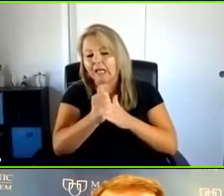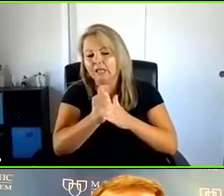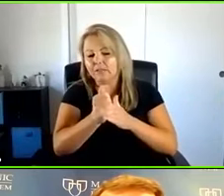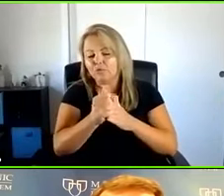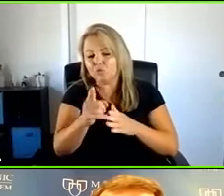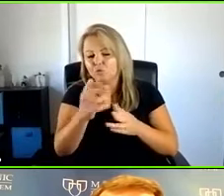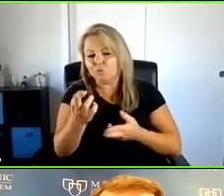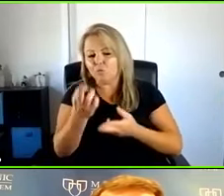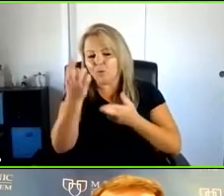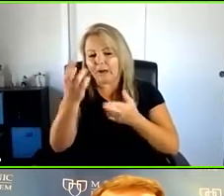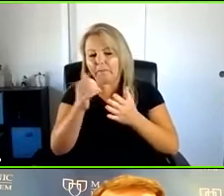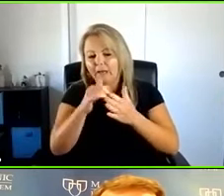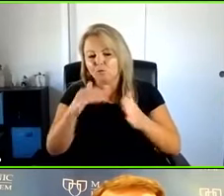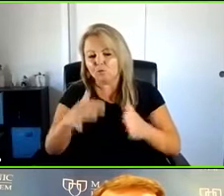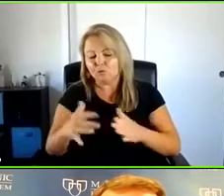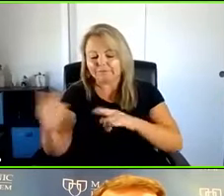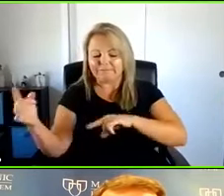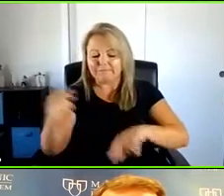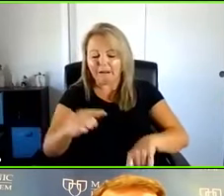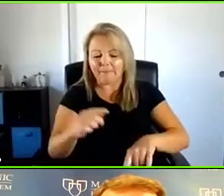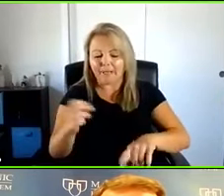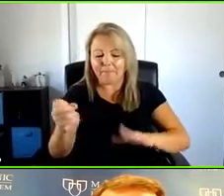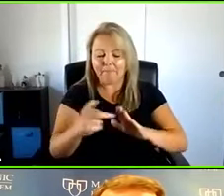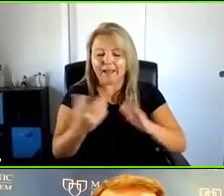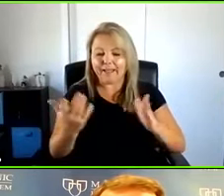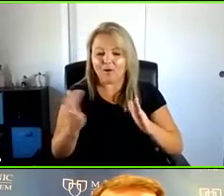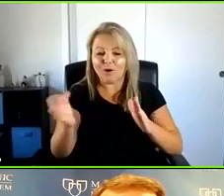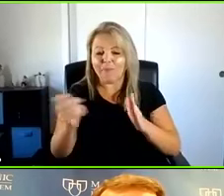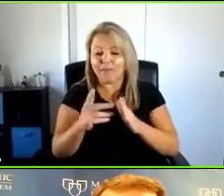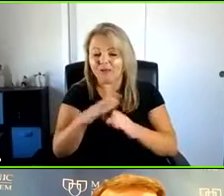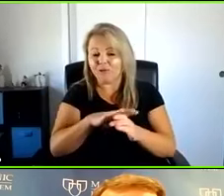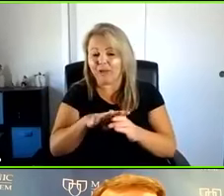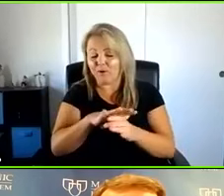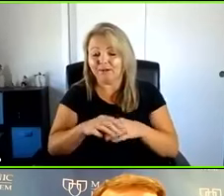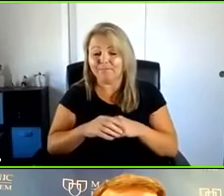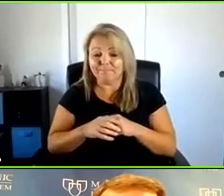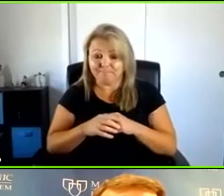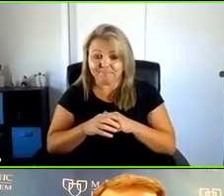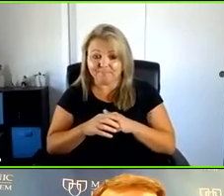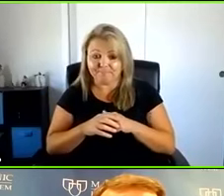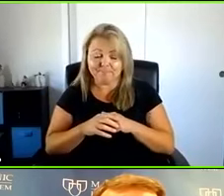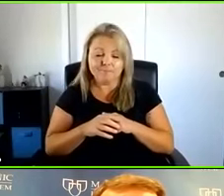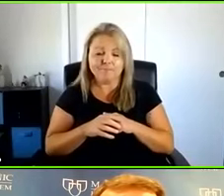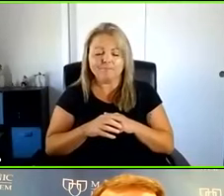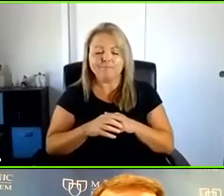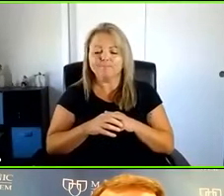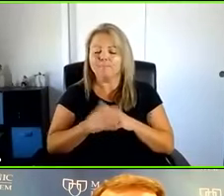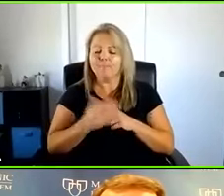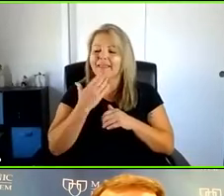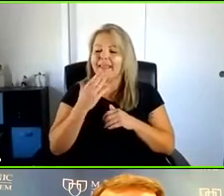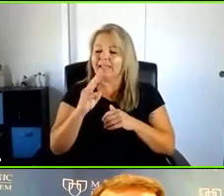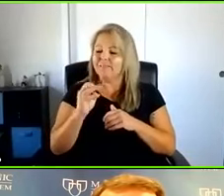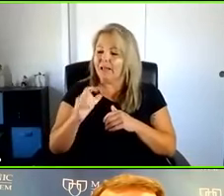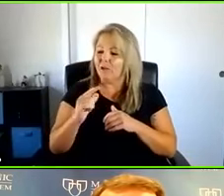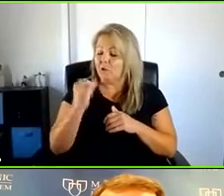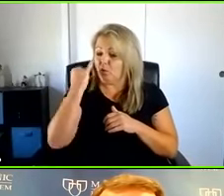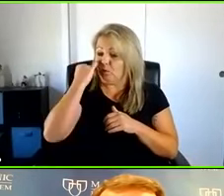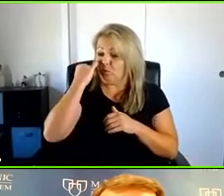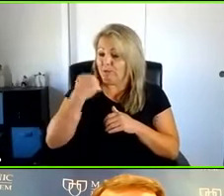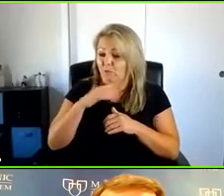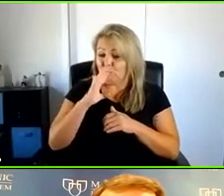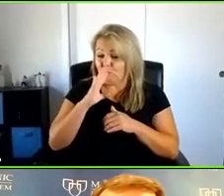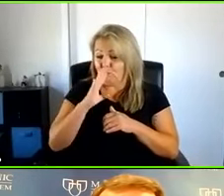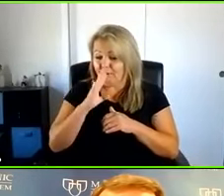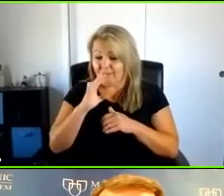they're considering coming back and as they make their way back to the area? Yeah, thanks, Mel. So if I was speaking directly